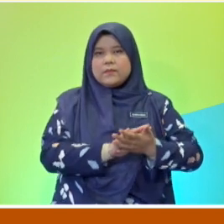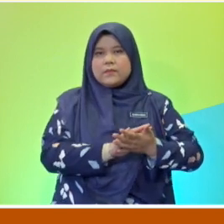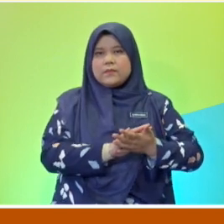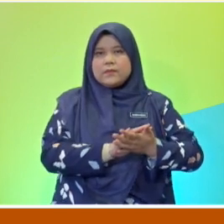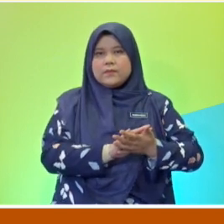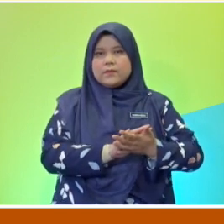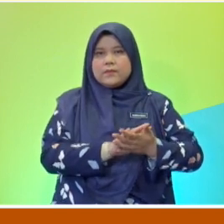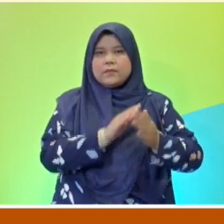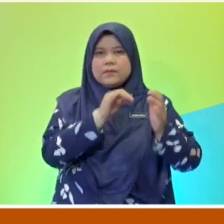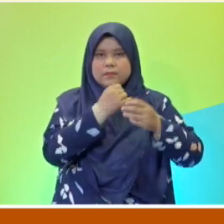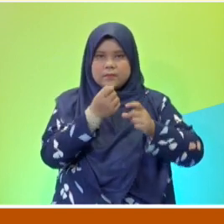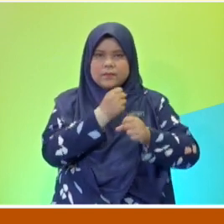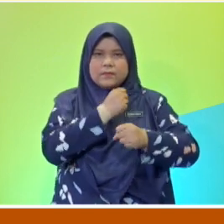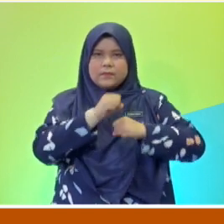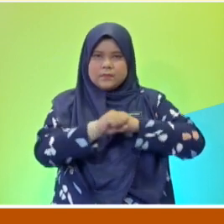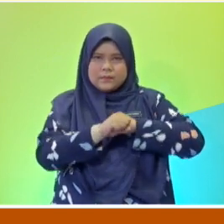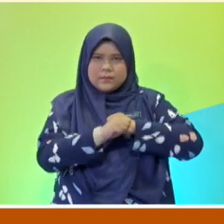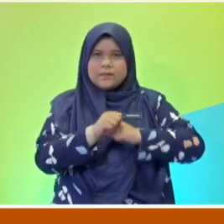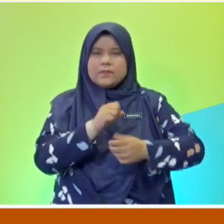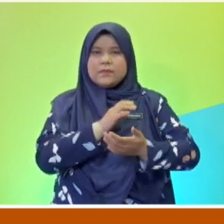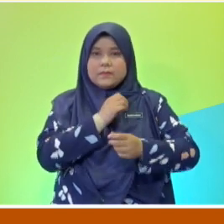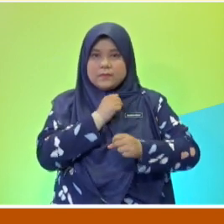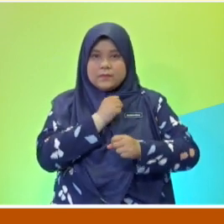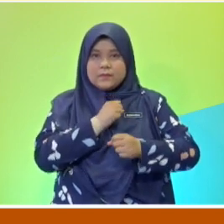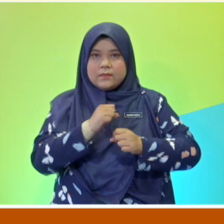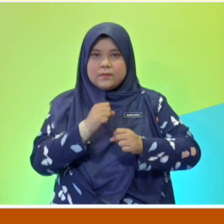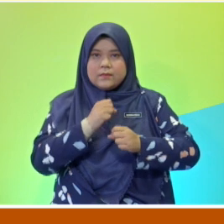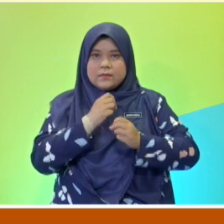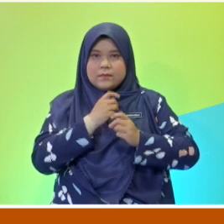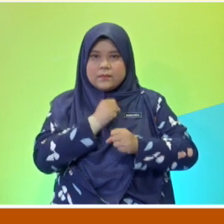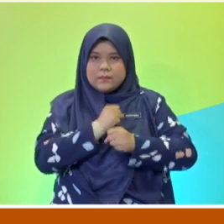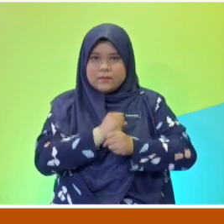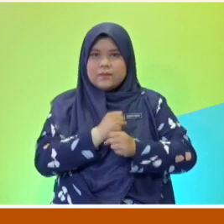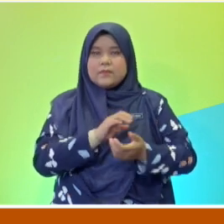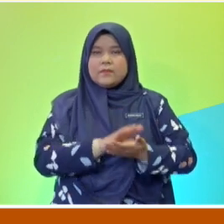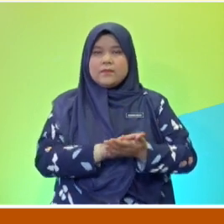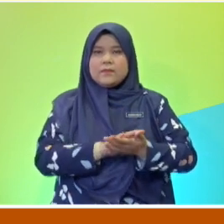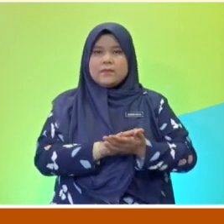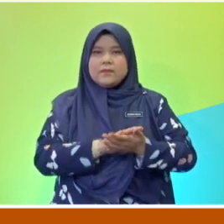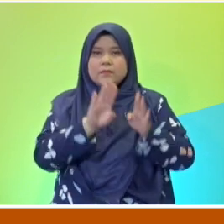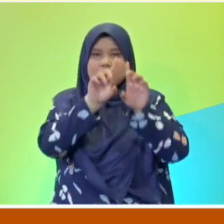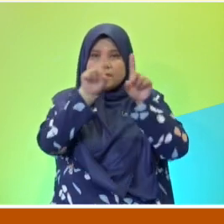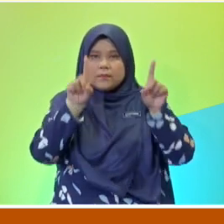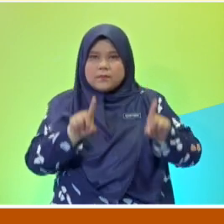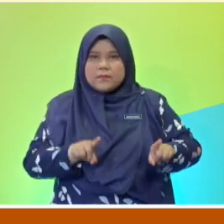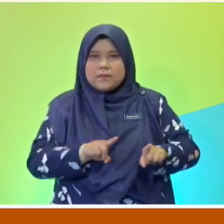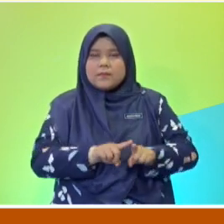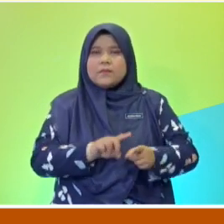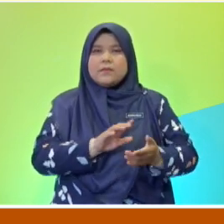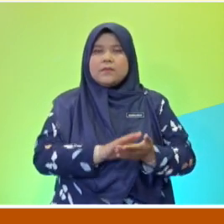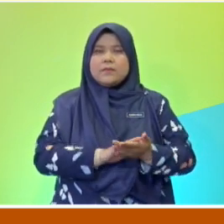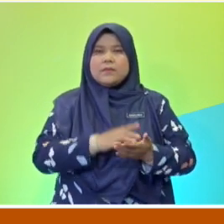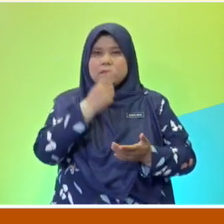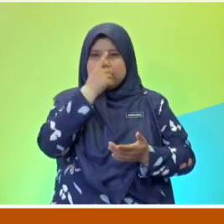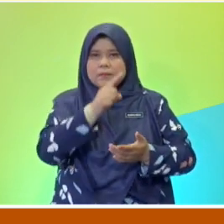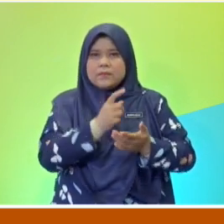job advertisement. And for Form 1, the text will be non-linear to help them